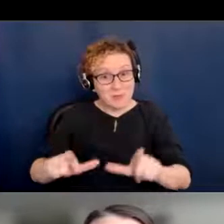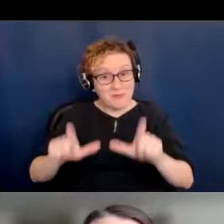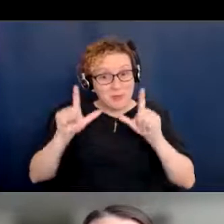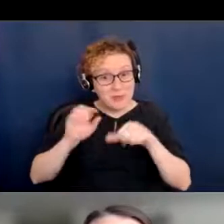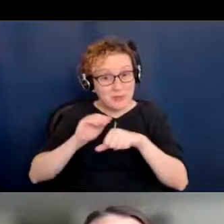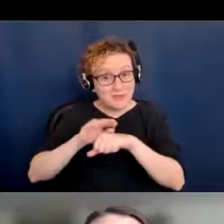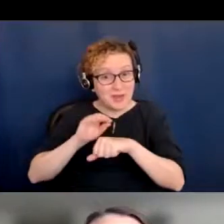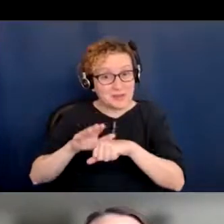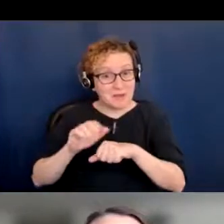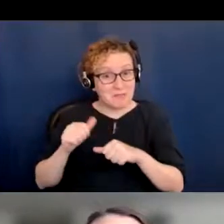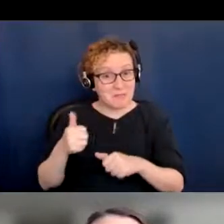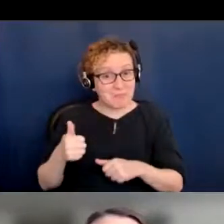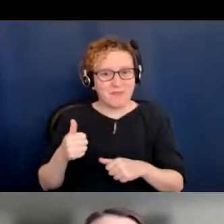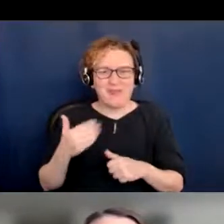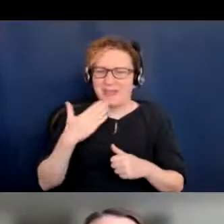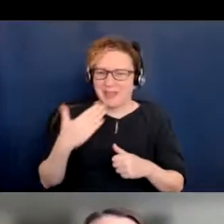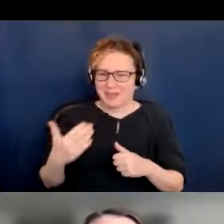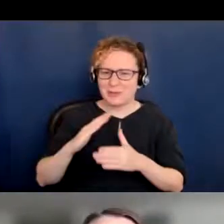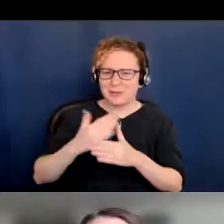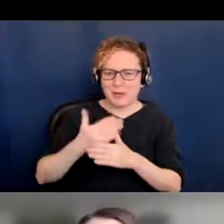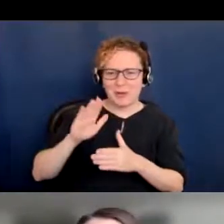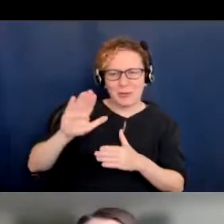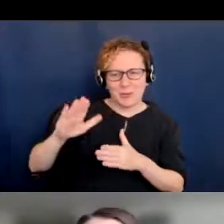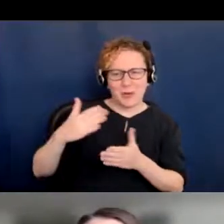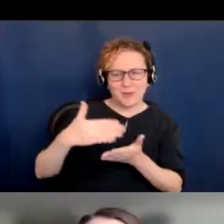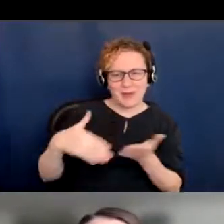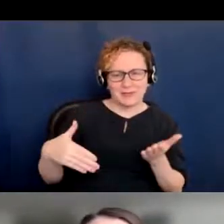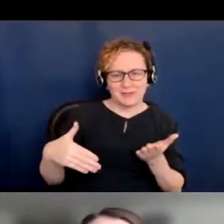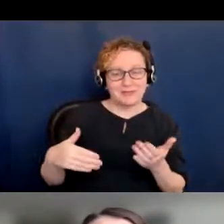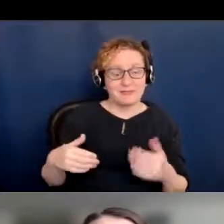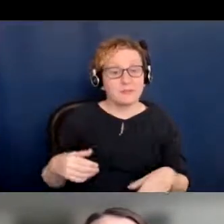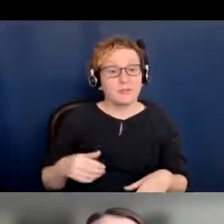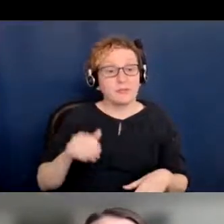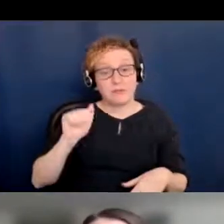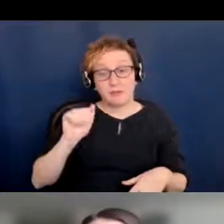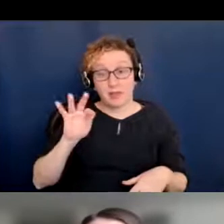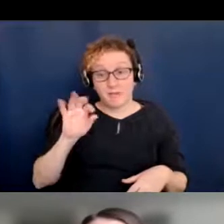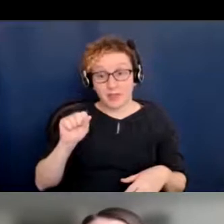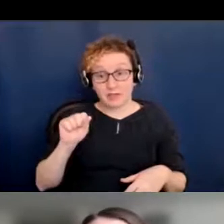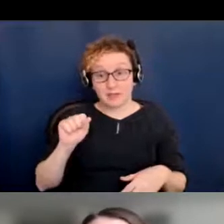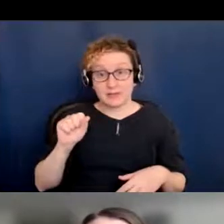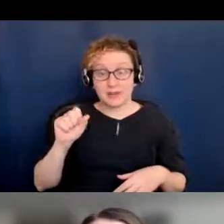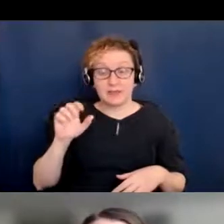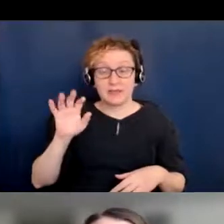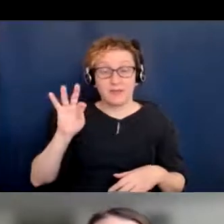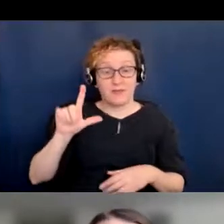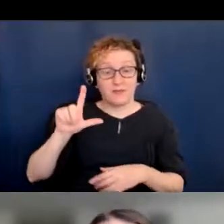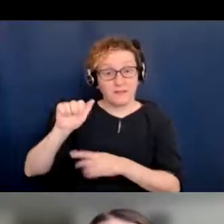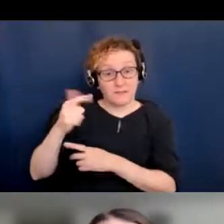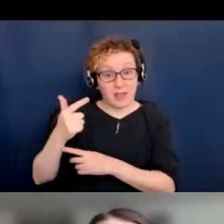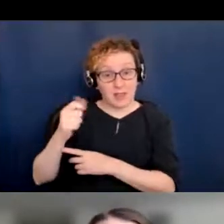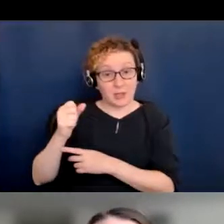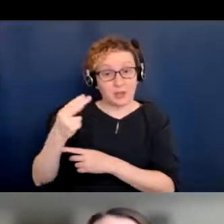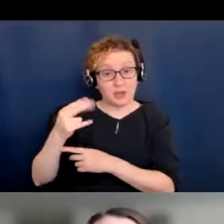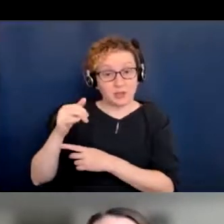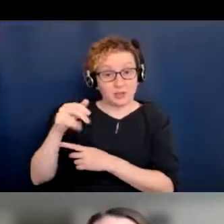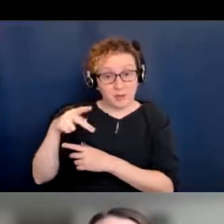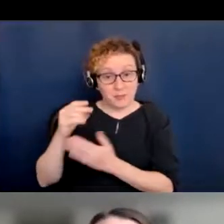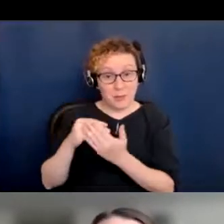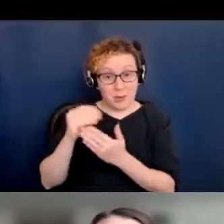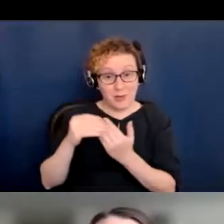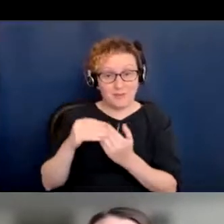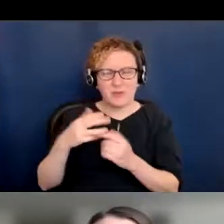your portion. So AFS, you may know as a flagship program for high school exchange programs, but